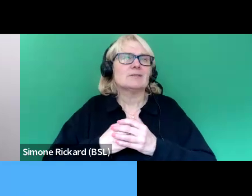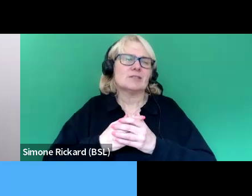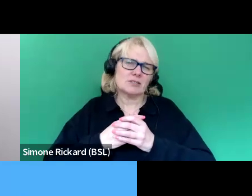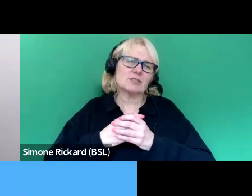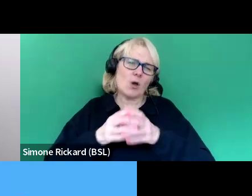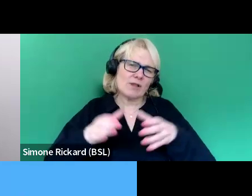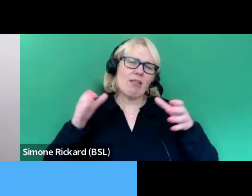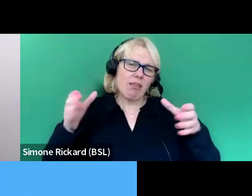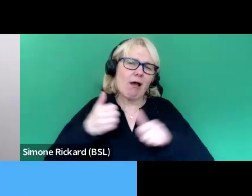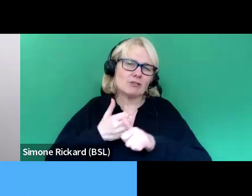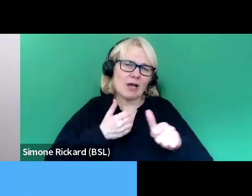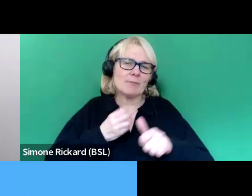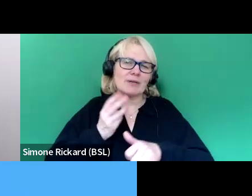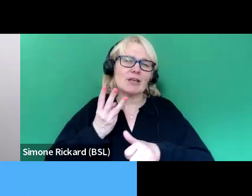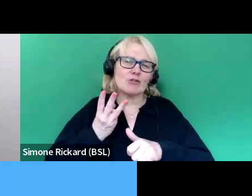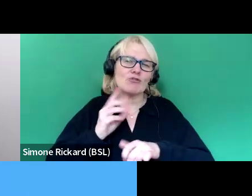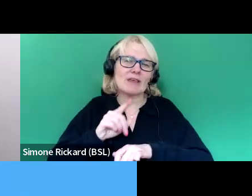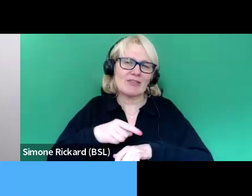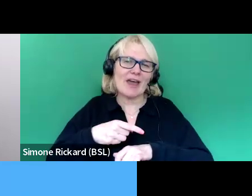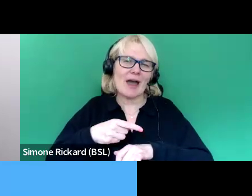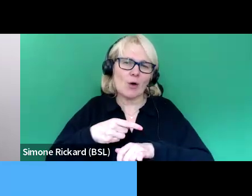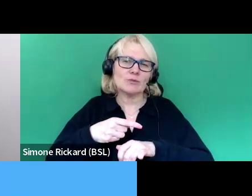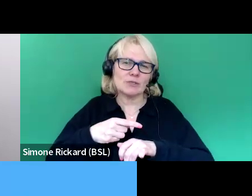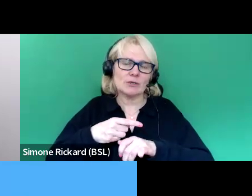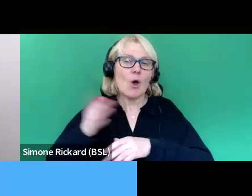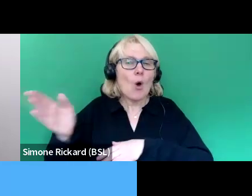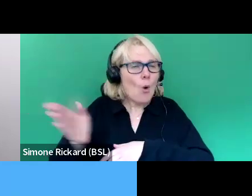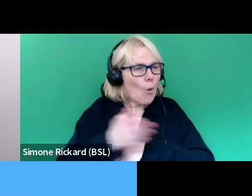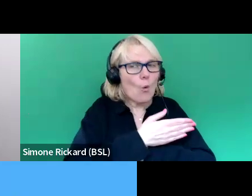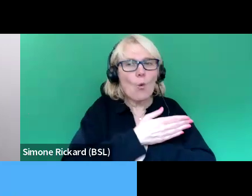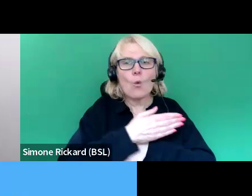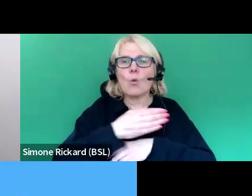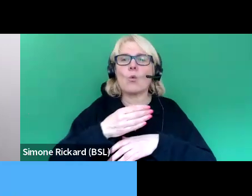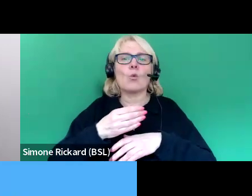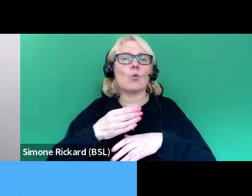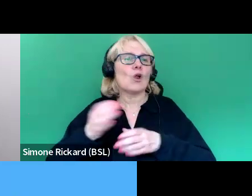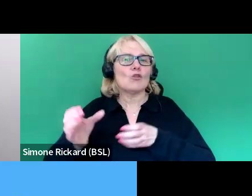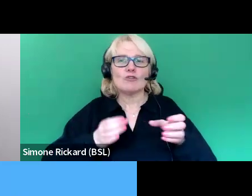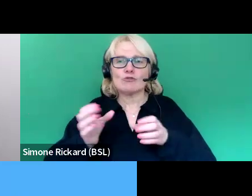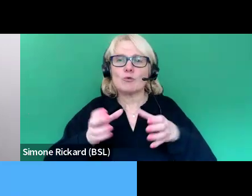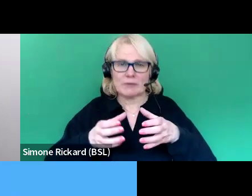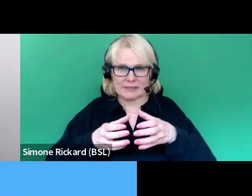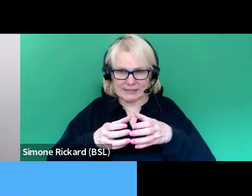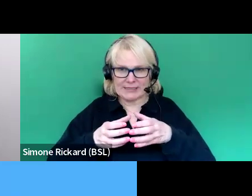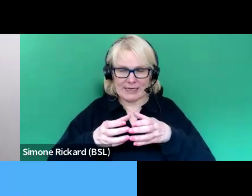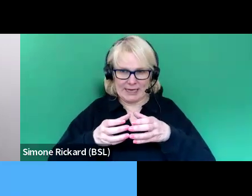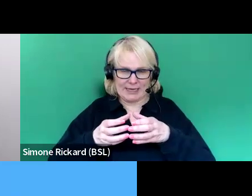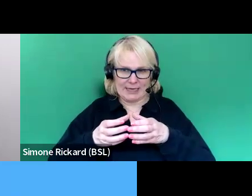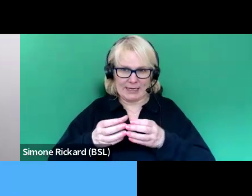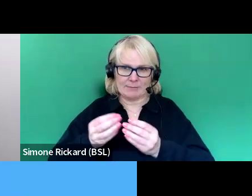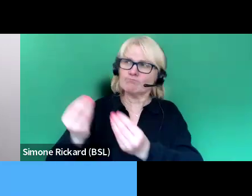3,000 employees. So all the recruitment team had disability awareness training. All